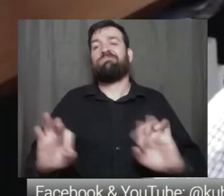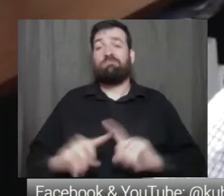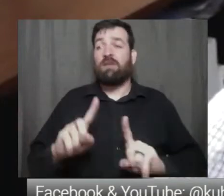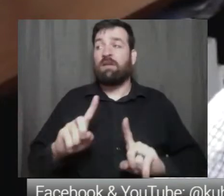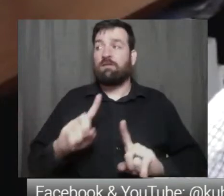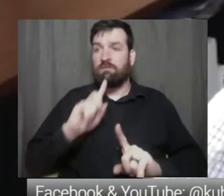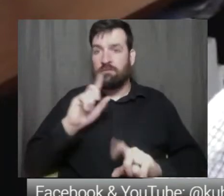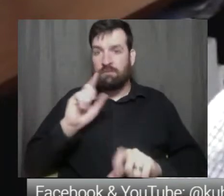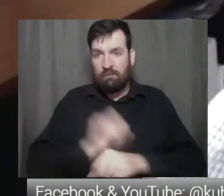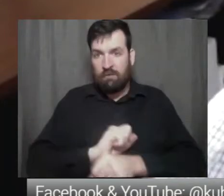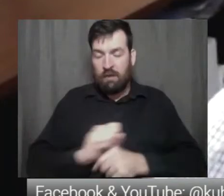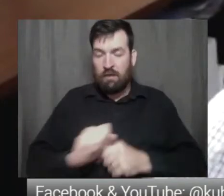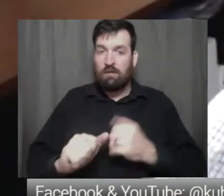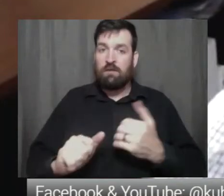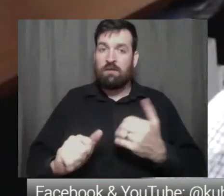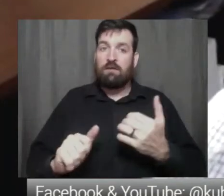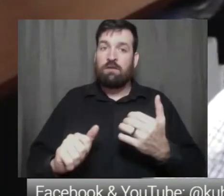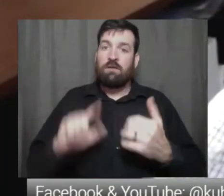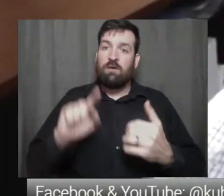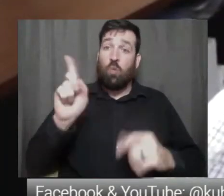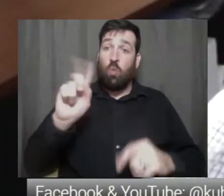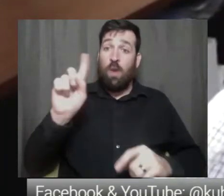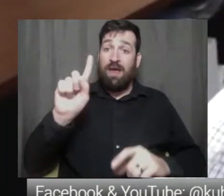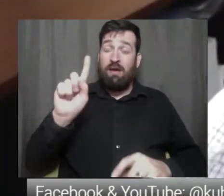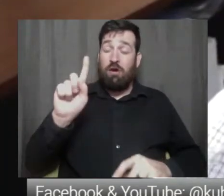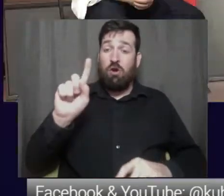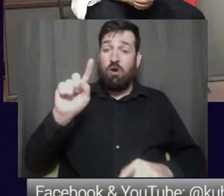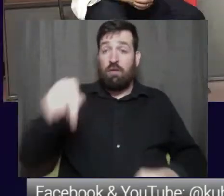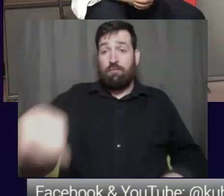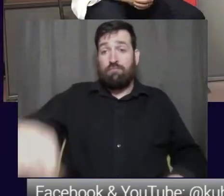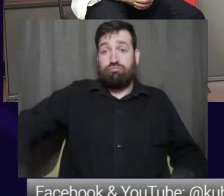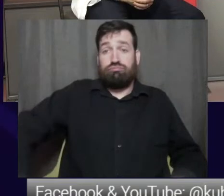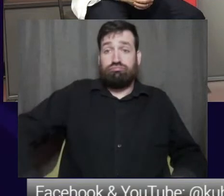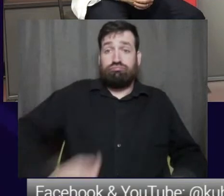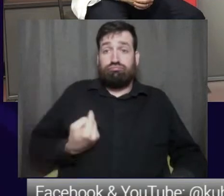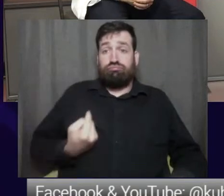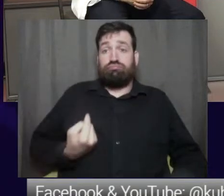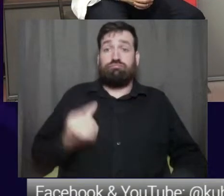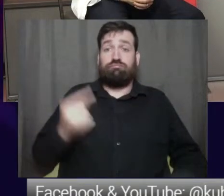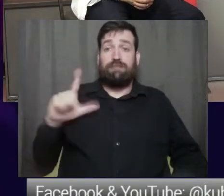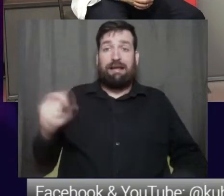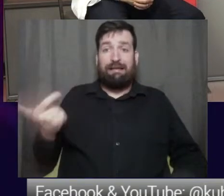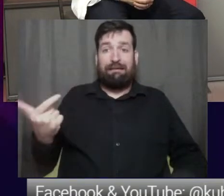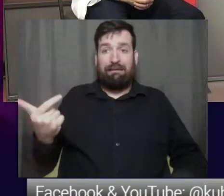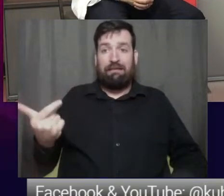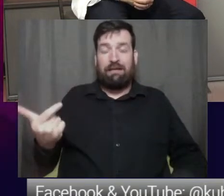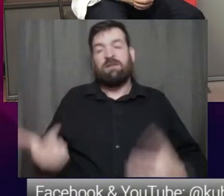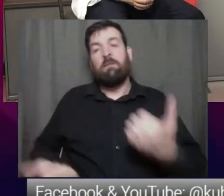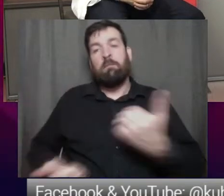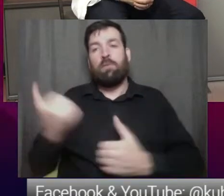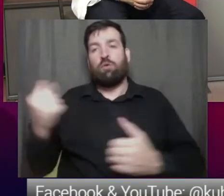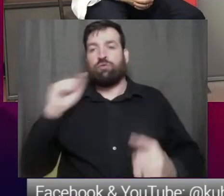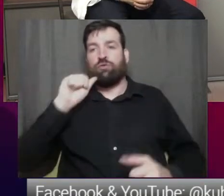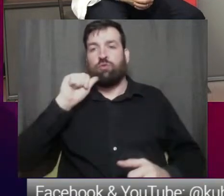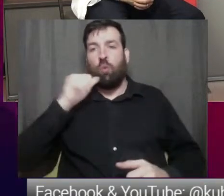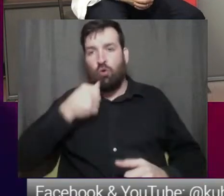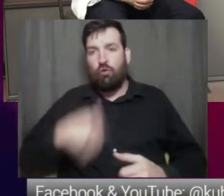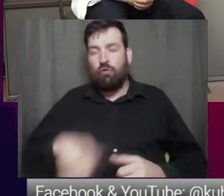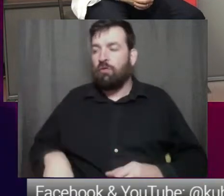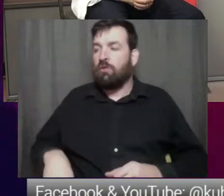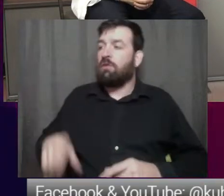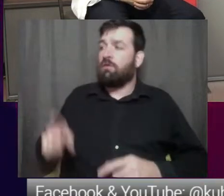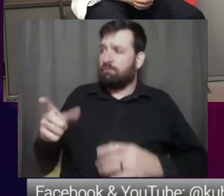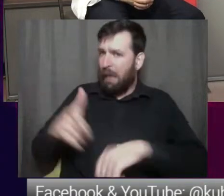probably the insertion site was where I was the most sore. How soon until you were able to get back to normal and start exercising